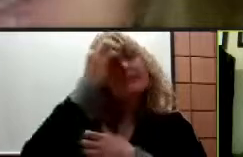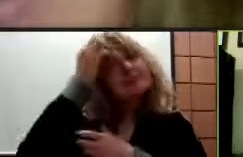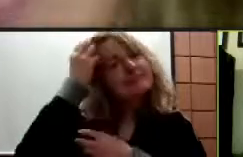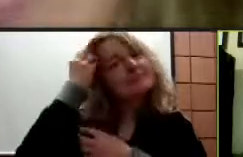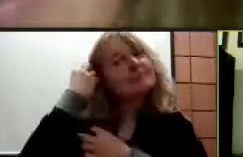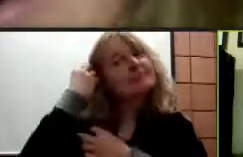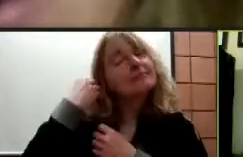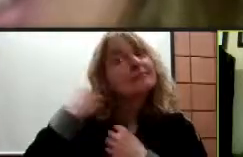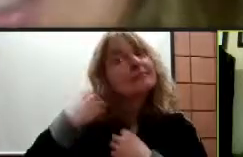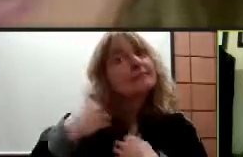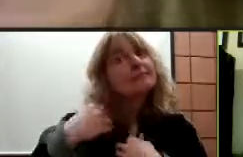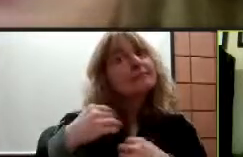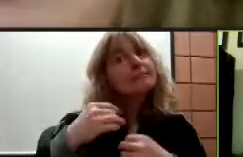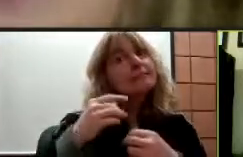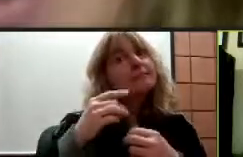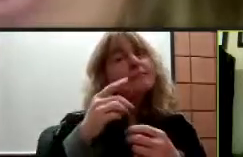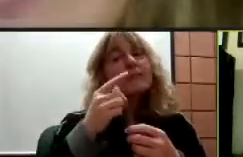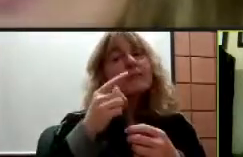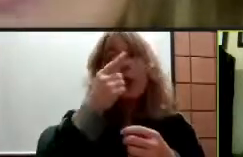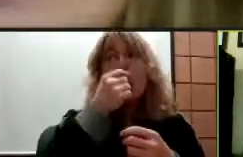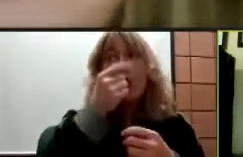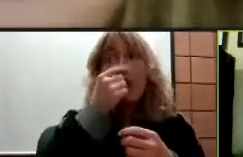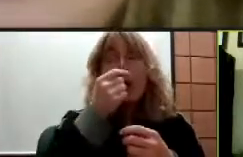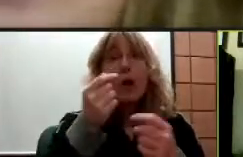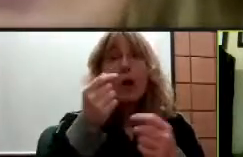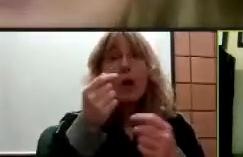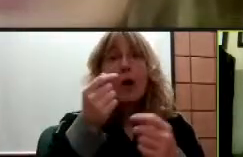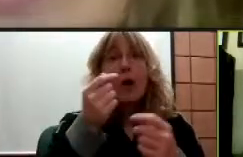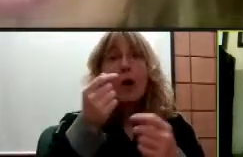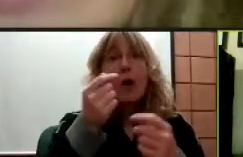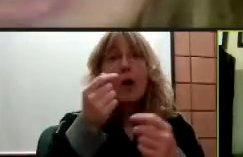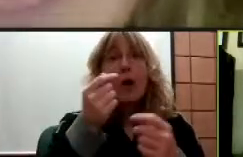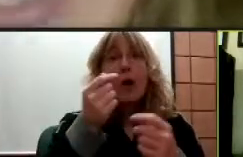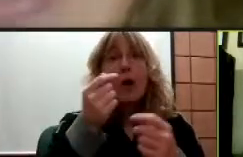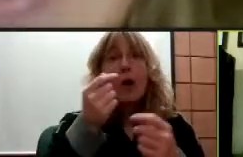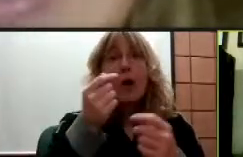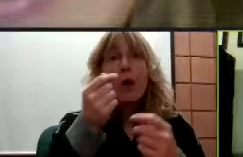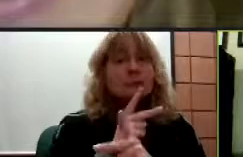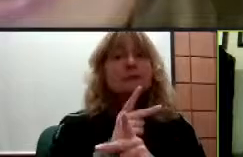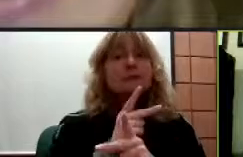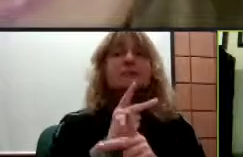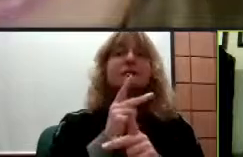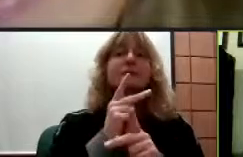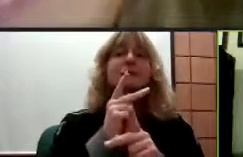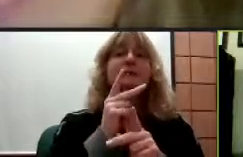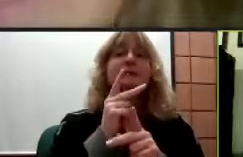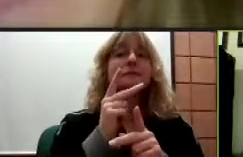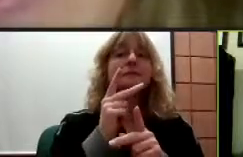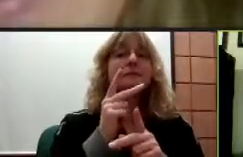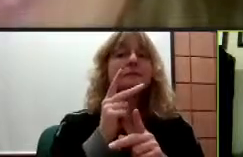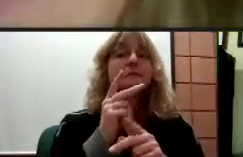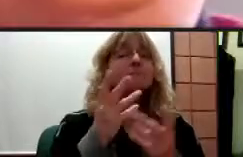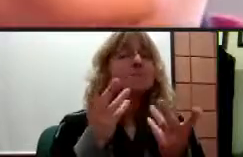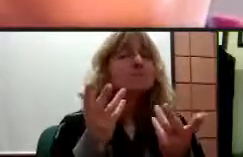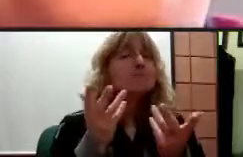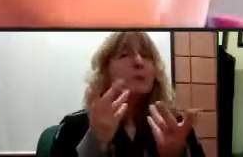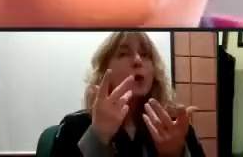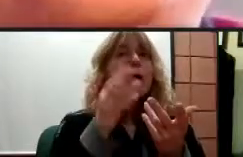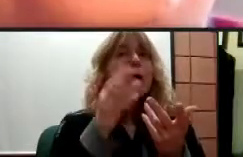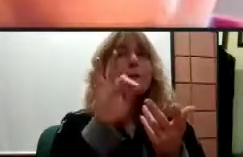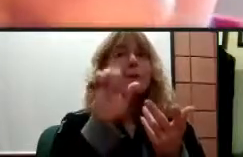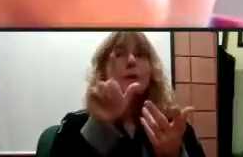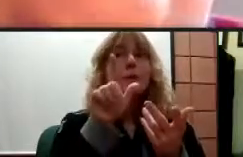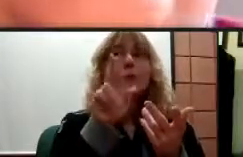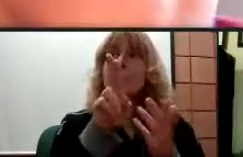worse, cold season being worse, since there are less cases? What flu season? We're